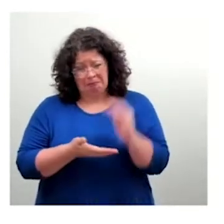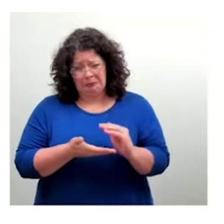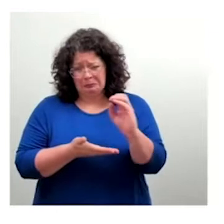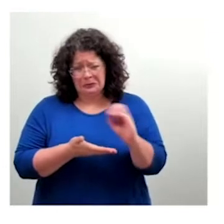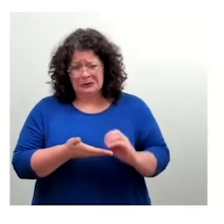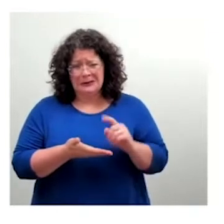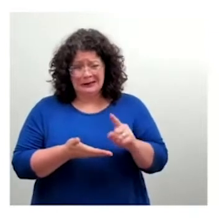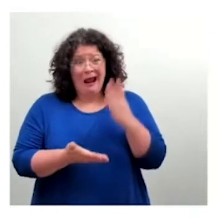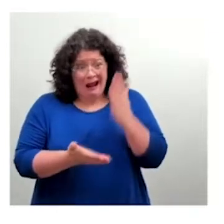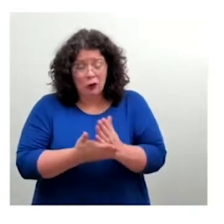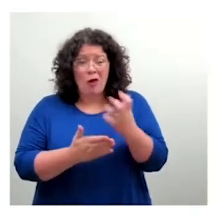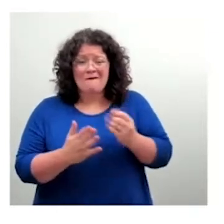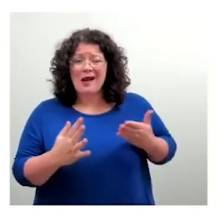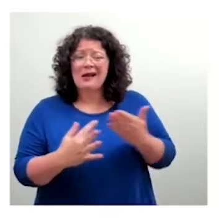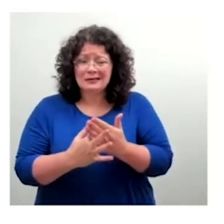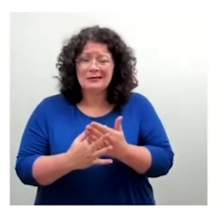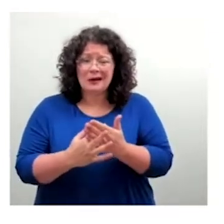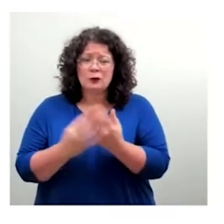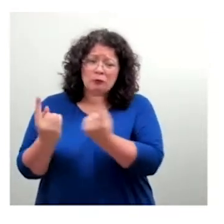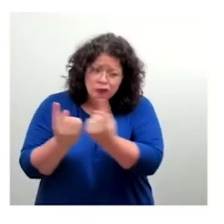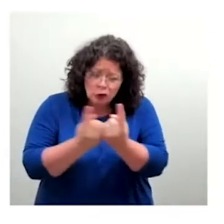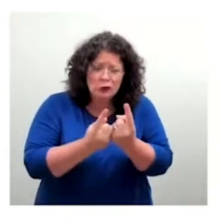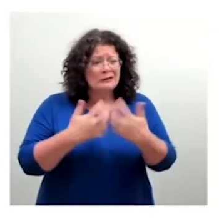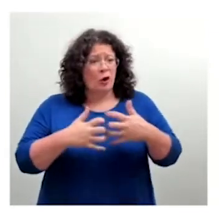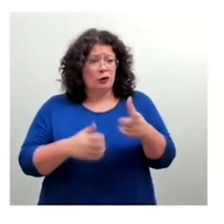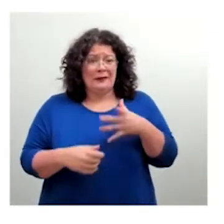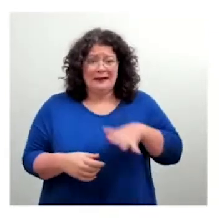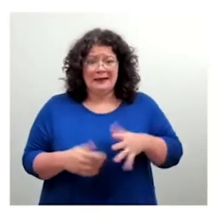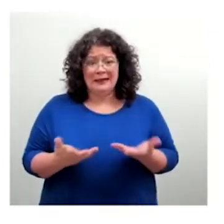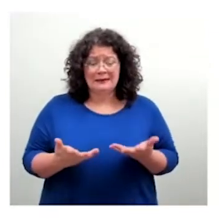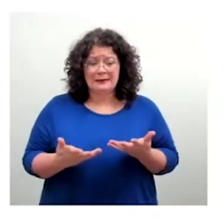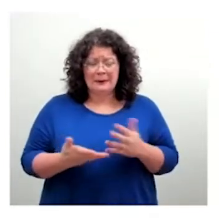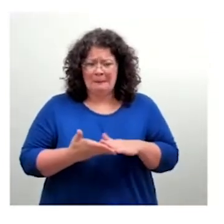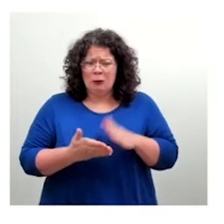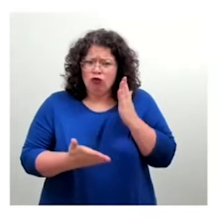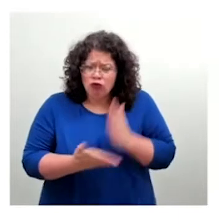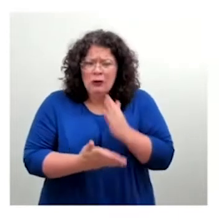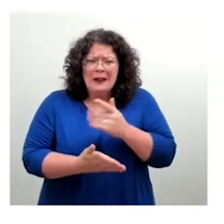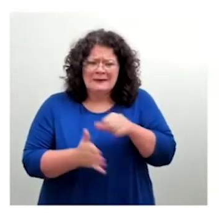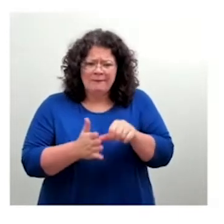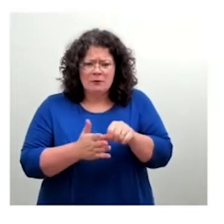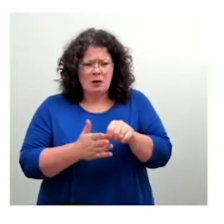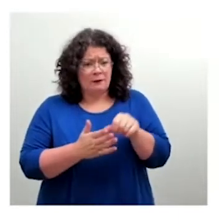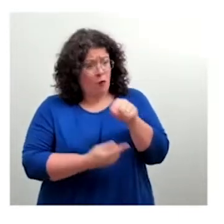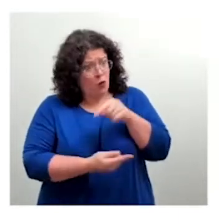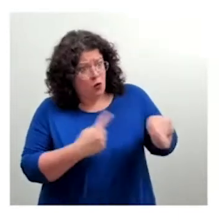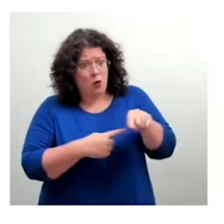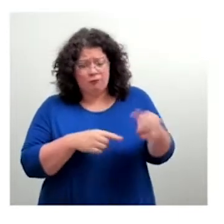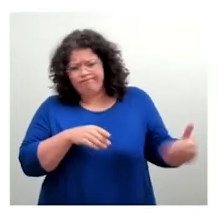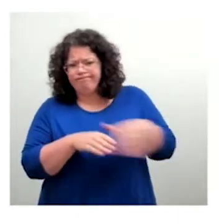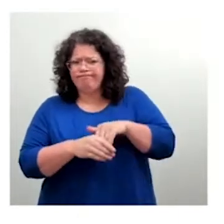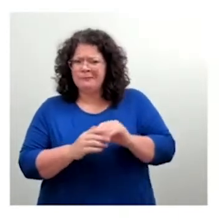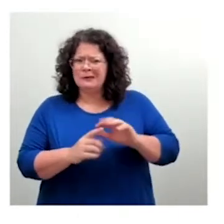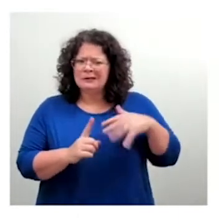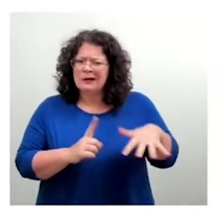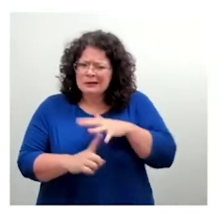in society, in economy, and life in the way that they would want to. And how through accessible technology, we can